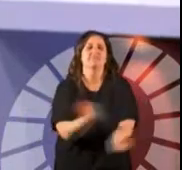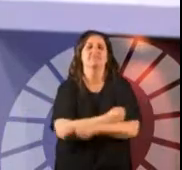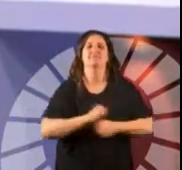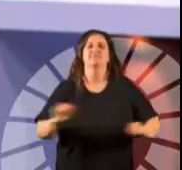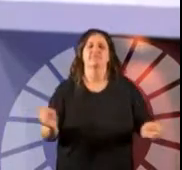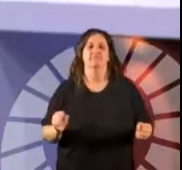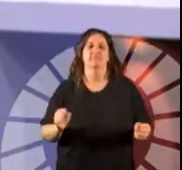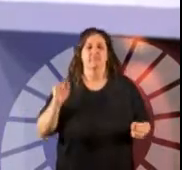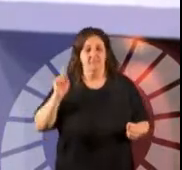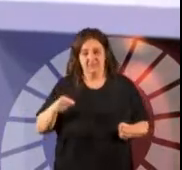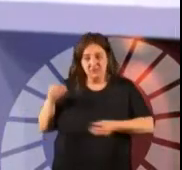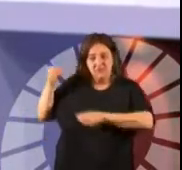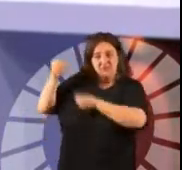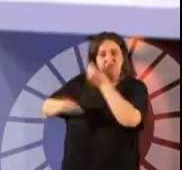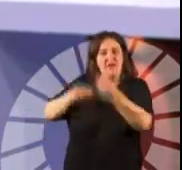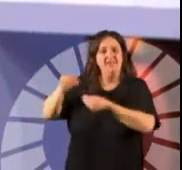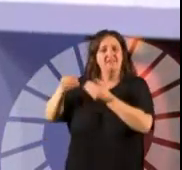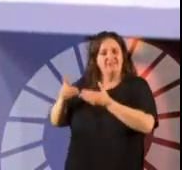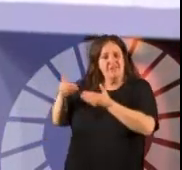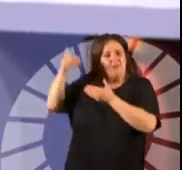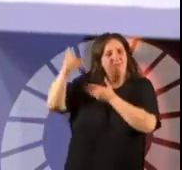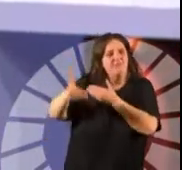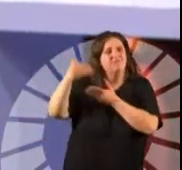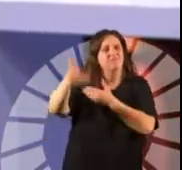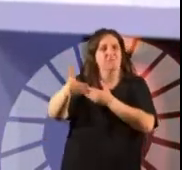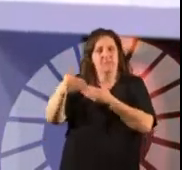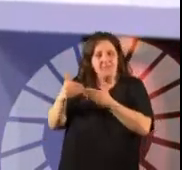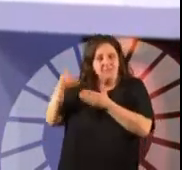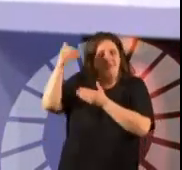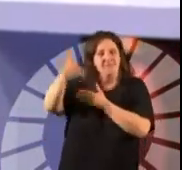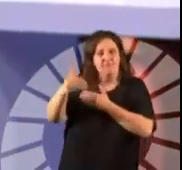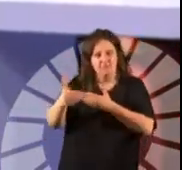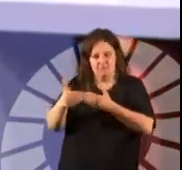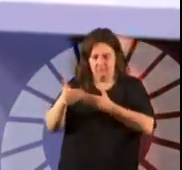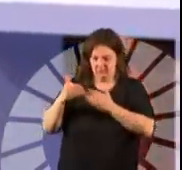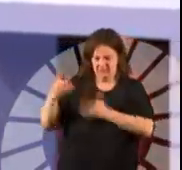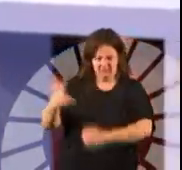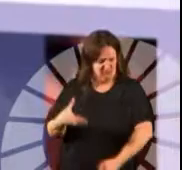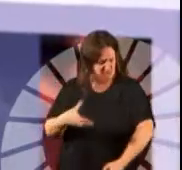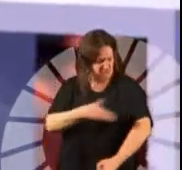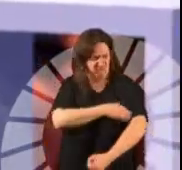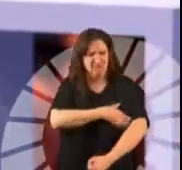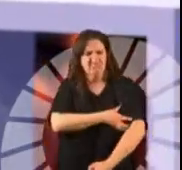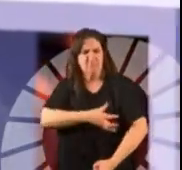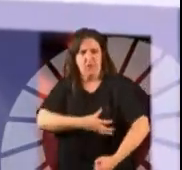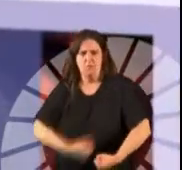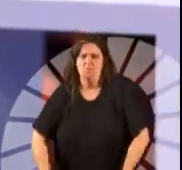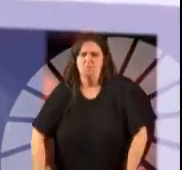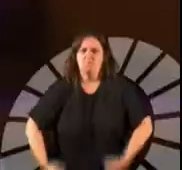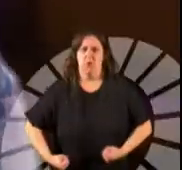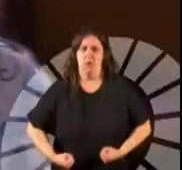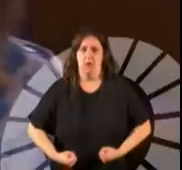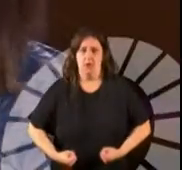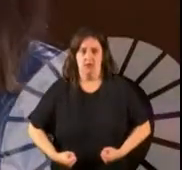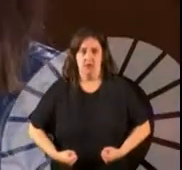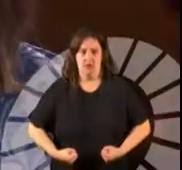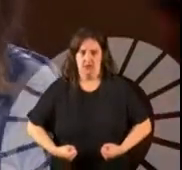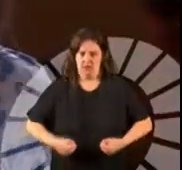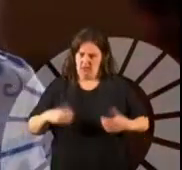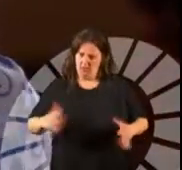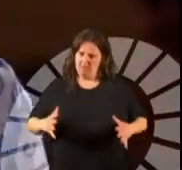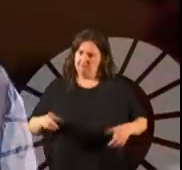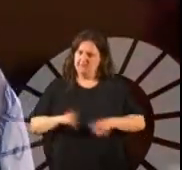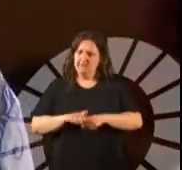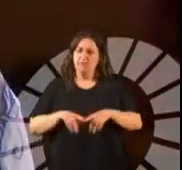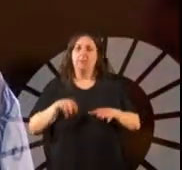unbelievably strong and focused in a way that will demand and expect the changes